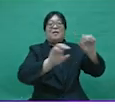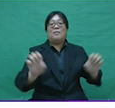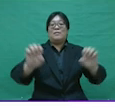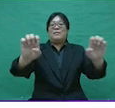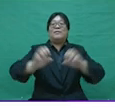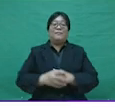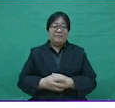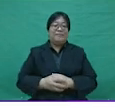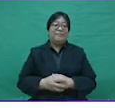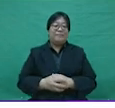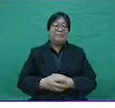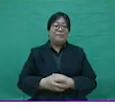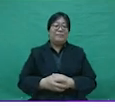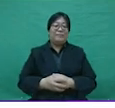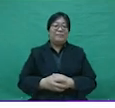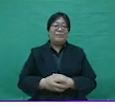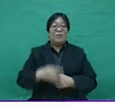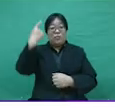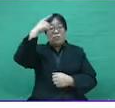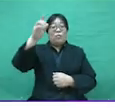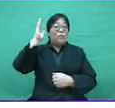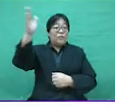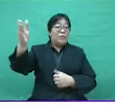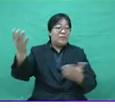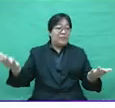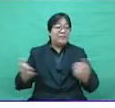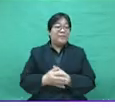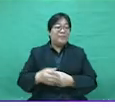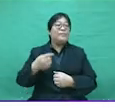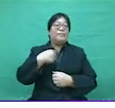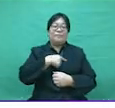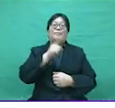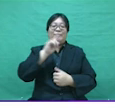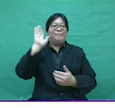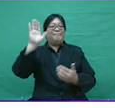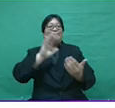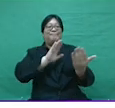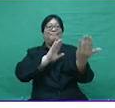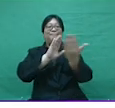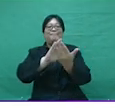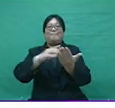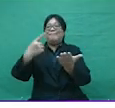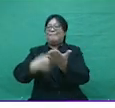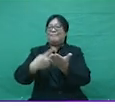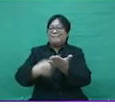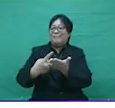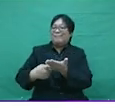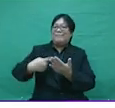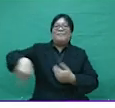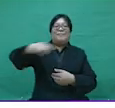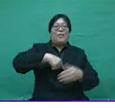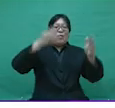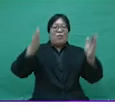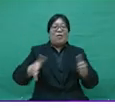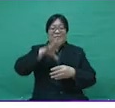measures. So for the near future, we are facing the discussion that